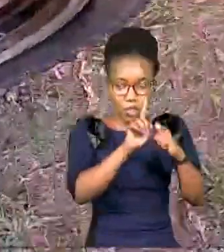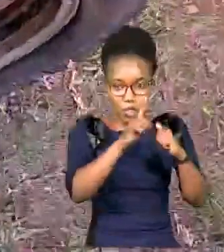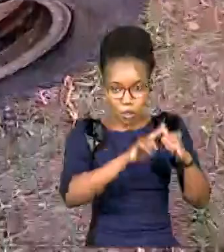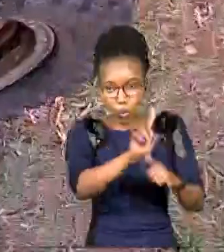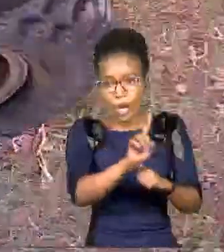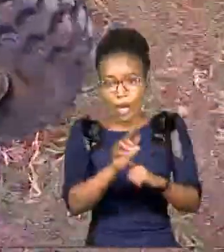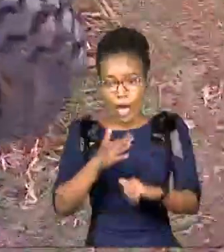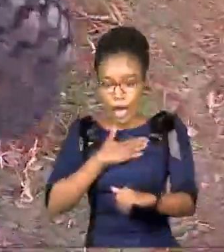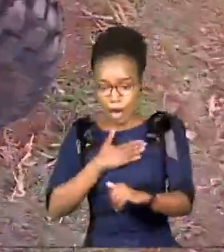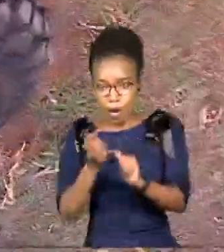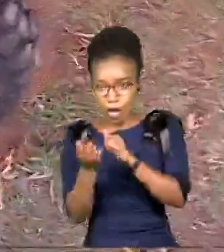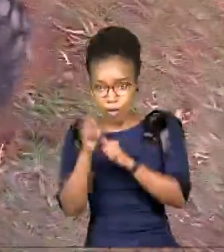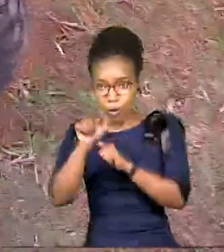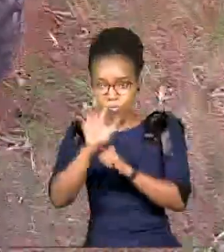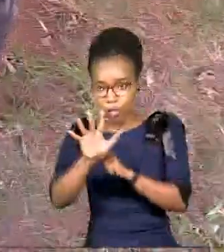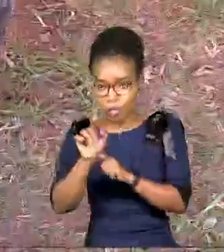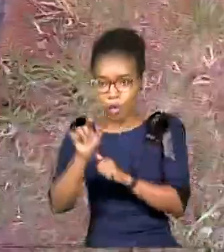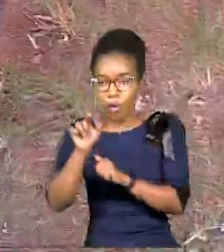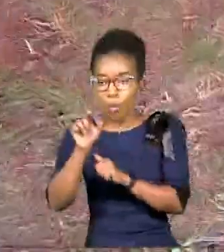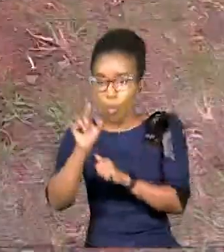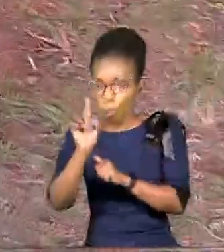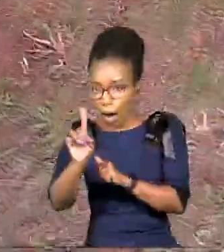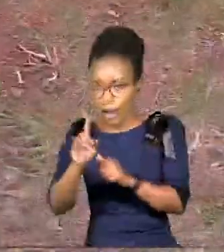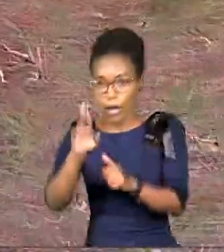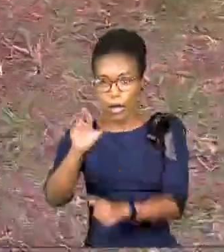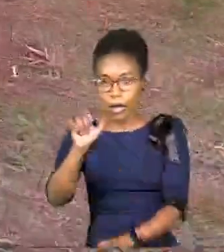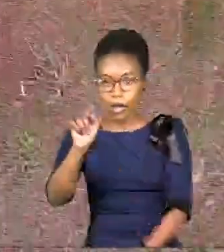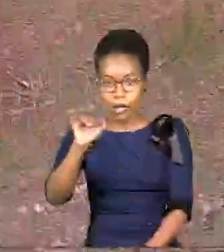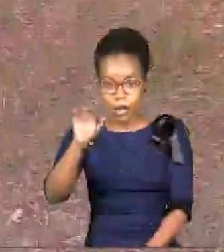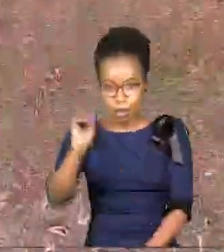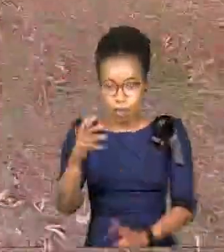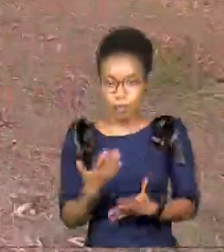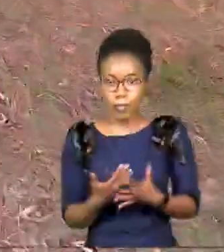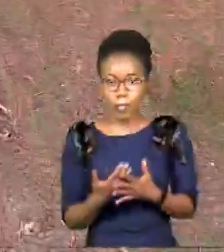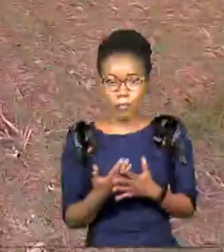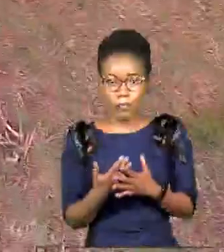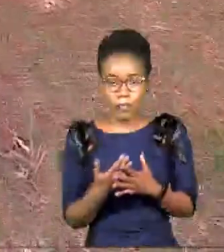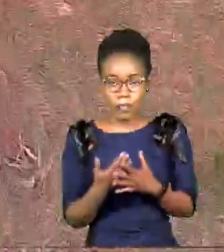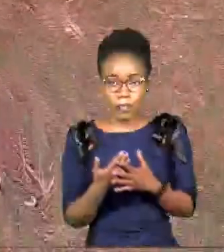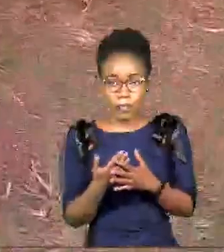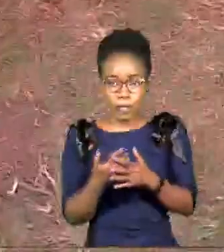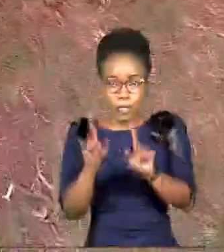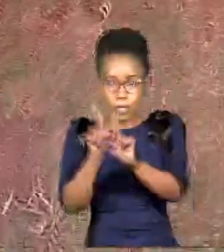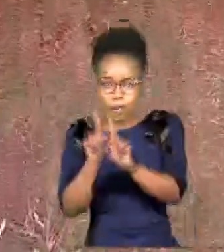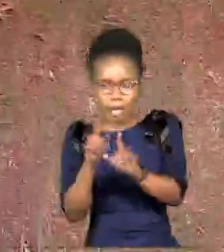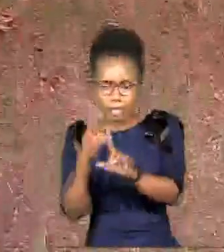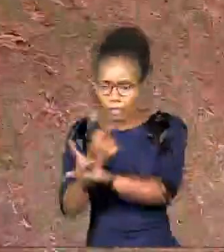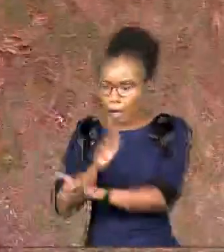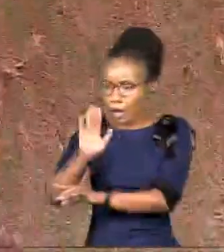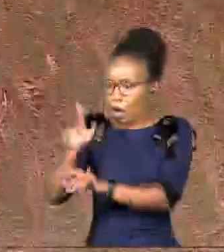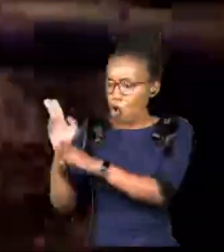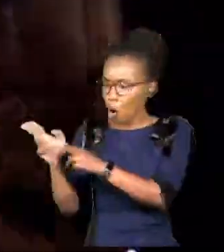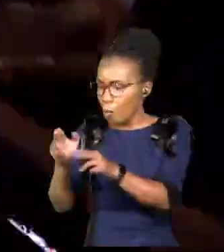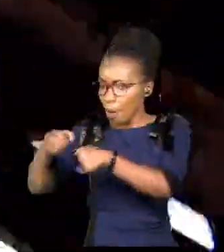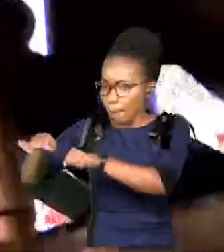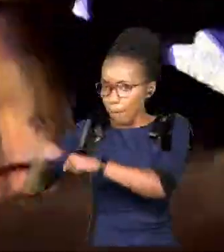at 11.5.1 ratio. Okay, and I also see your shock absorb is quite different from the normal bike. Yes, we're using a